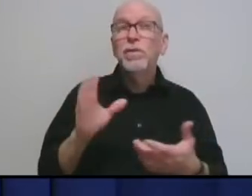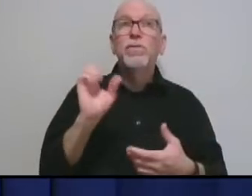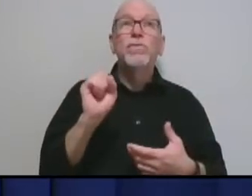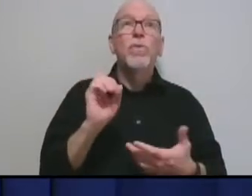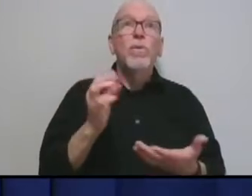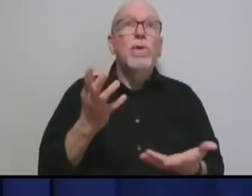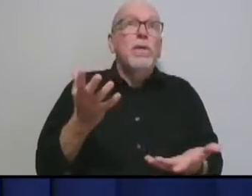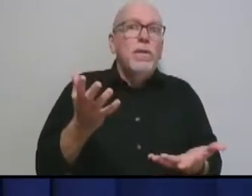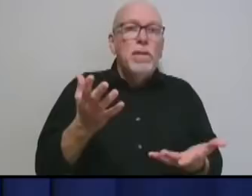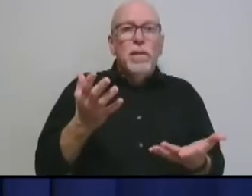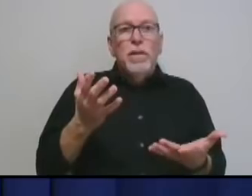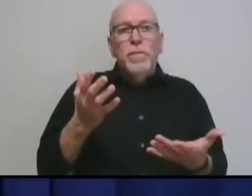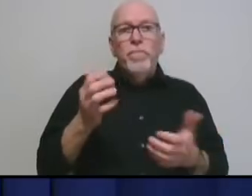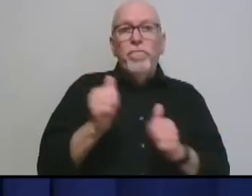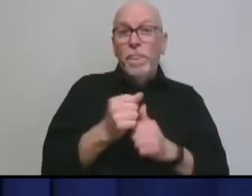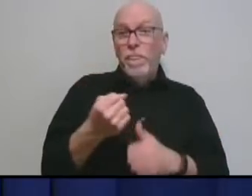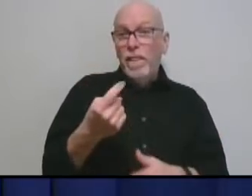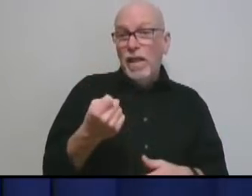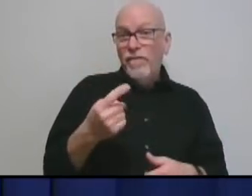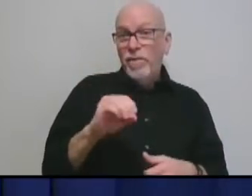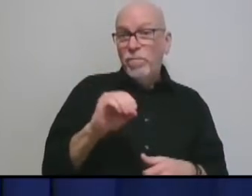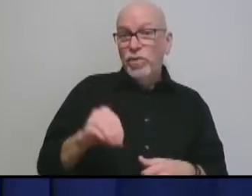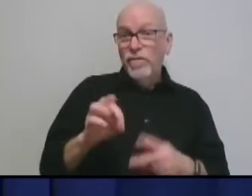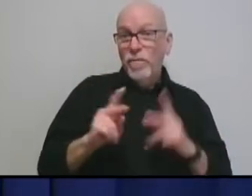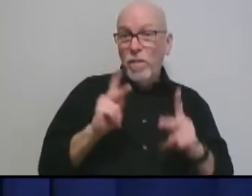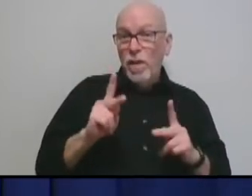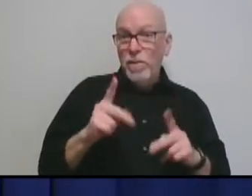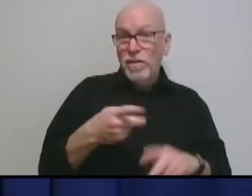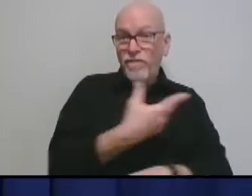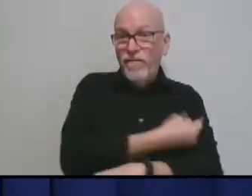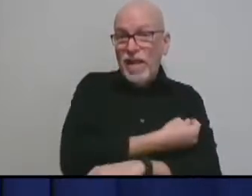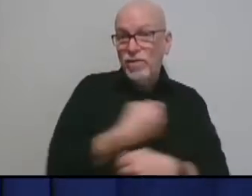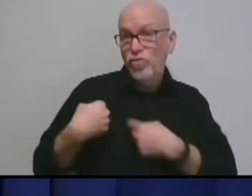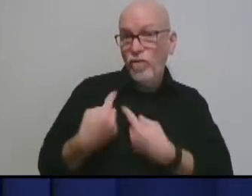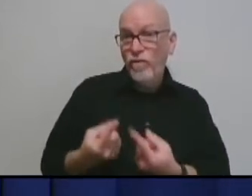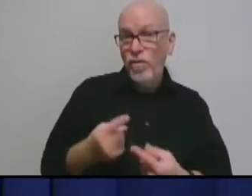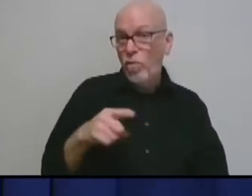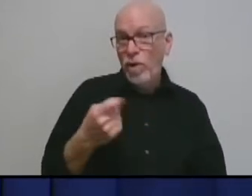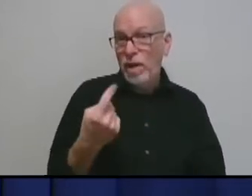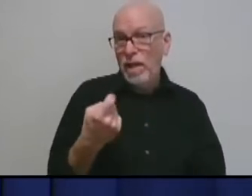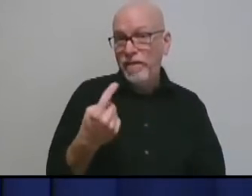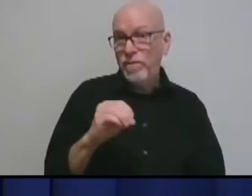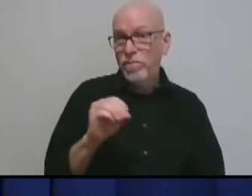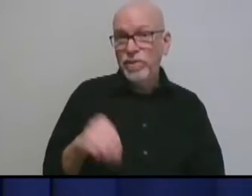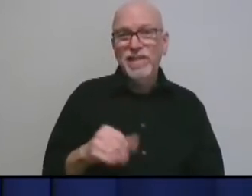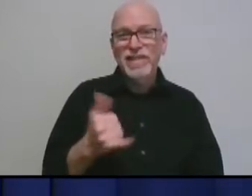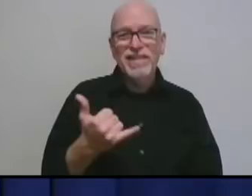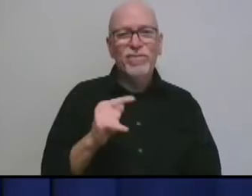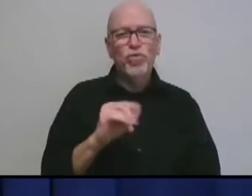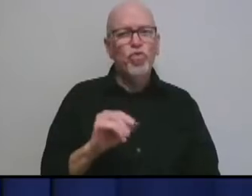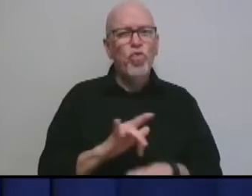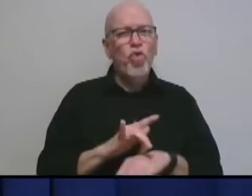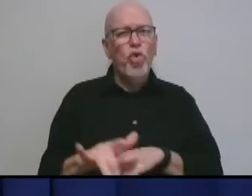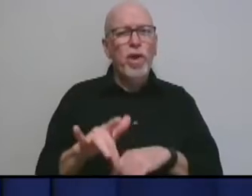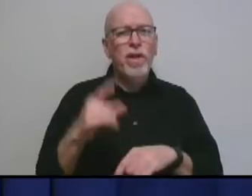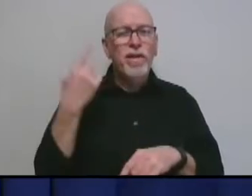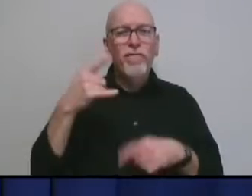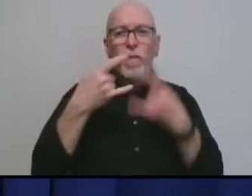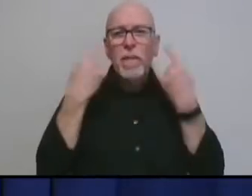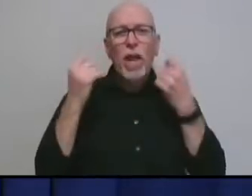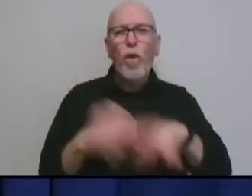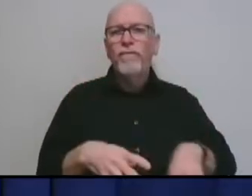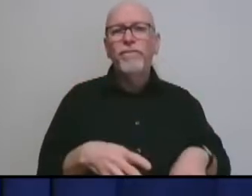just with, 11% of our population vaccinated at this point, a little bit early to just take off our masks